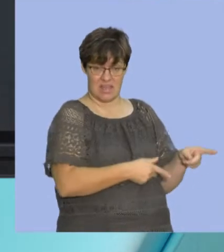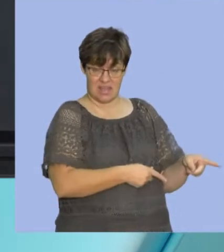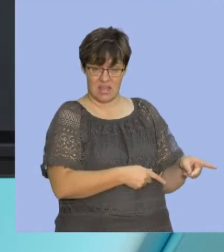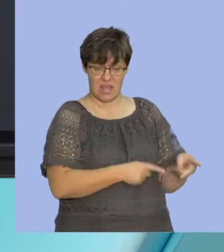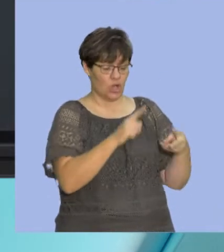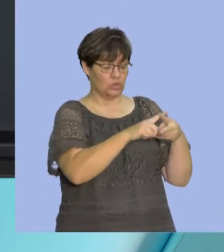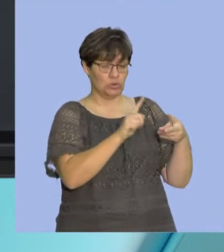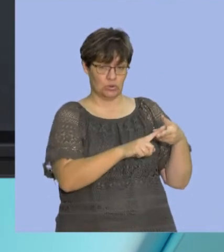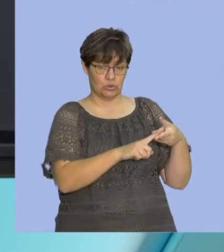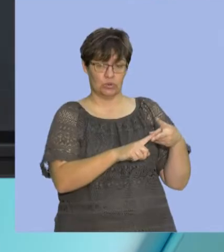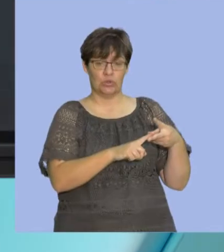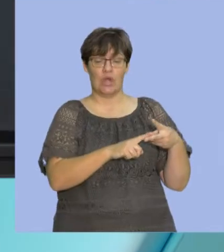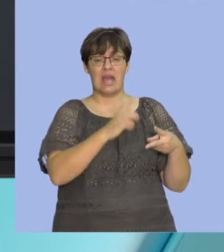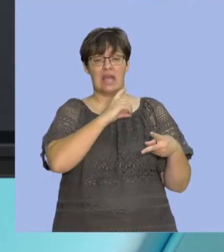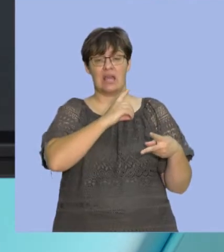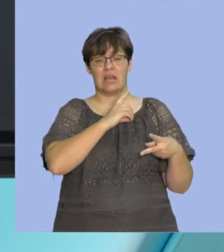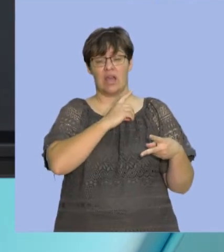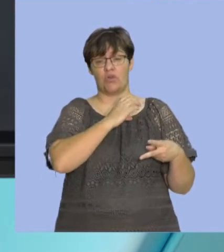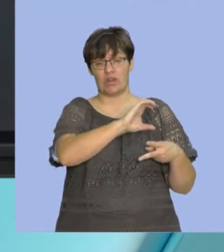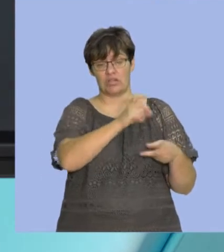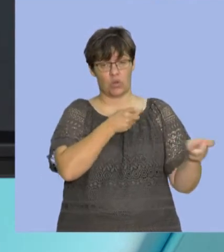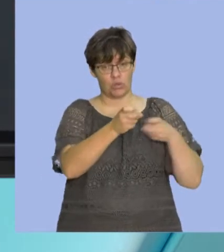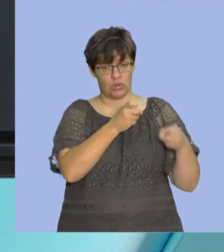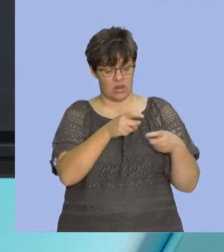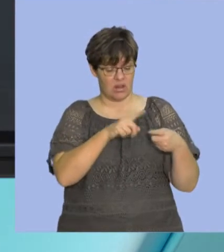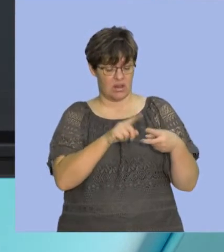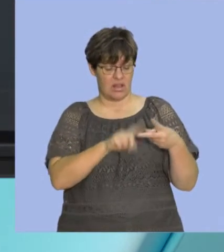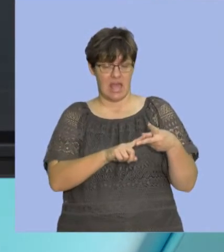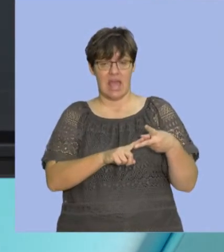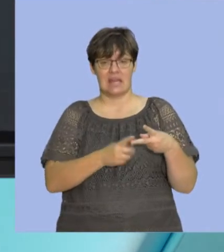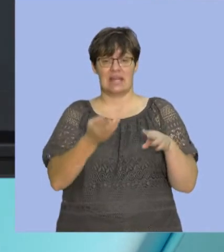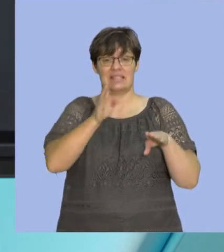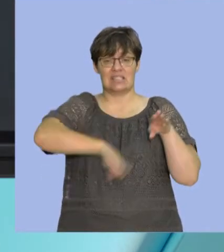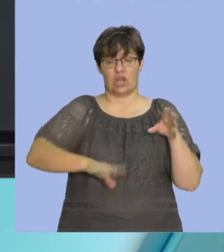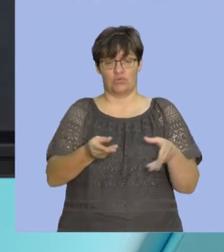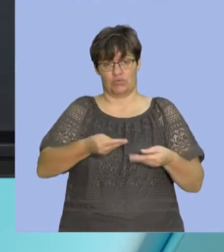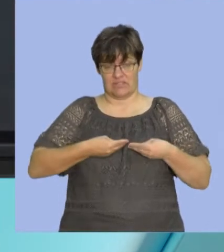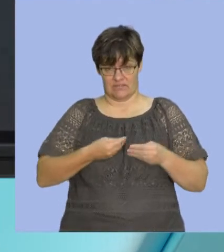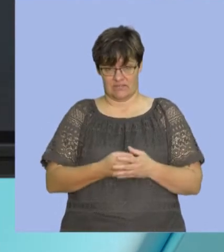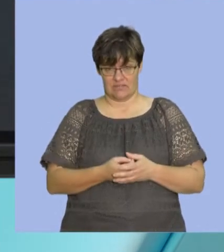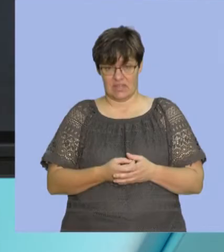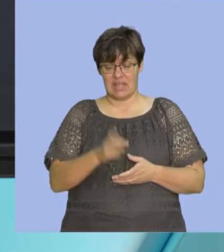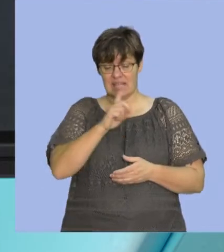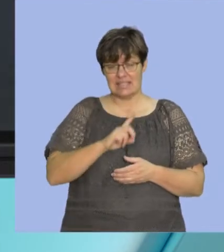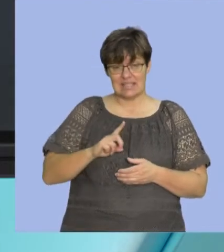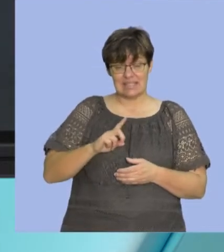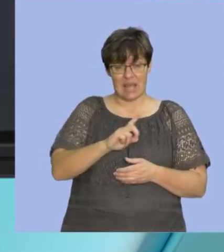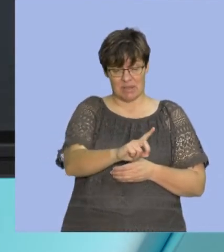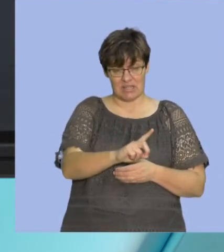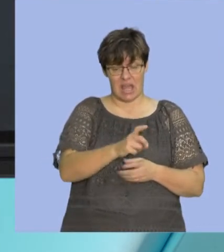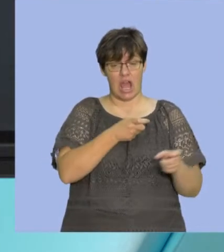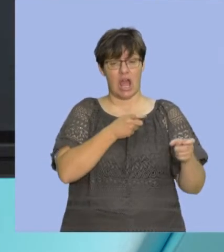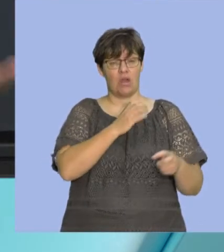are creditors control and discount received. It's a debit to creditors control